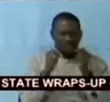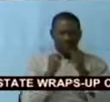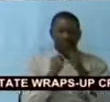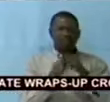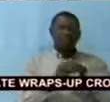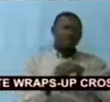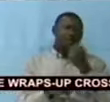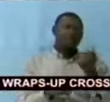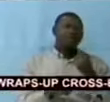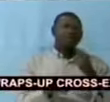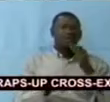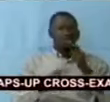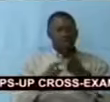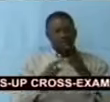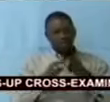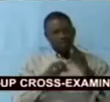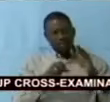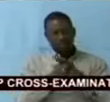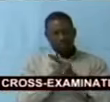when